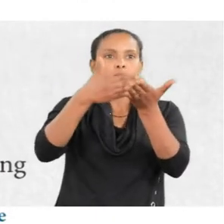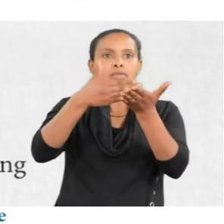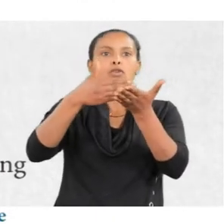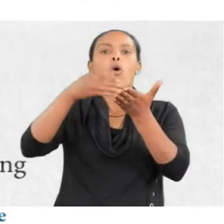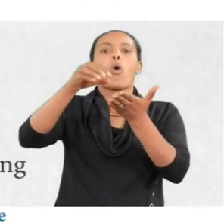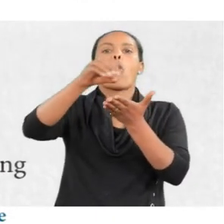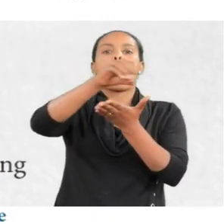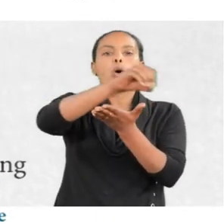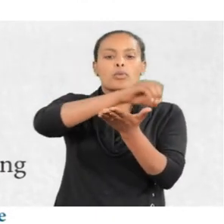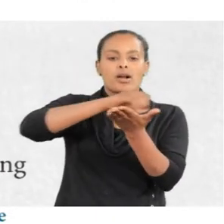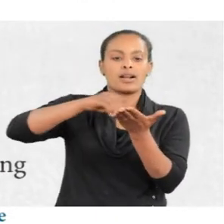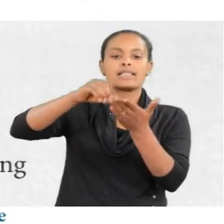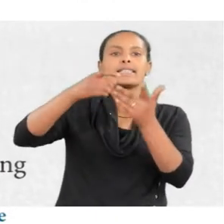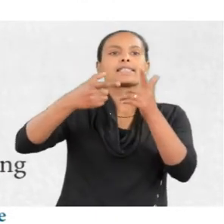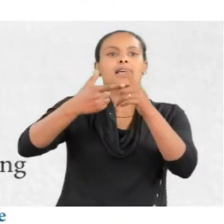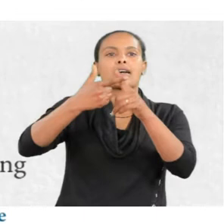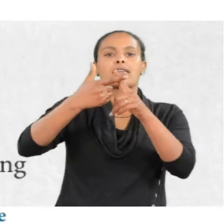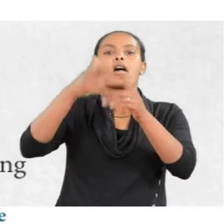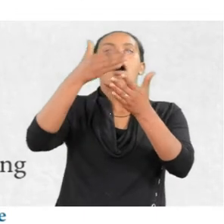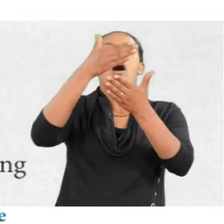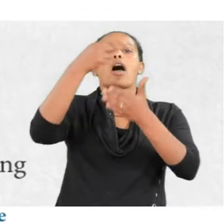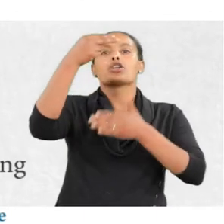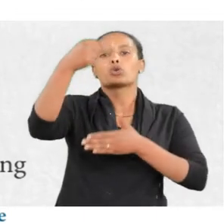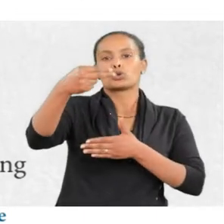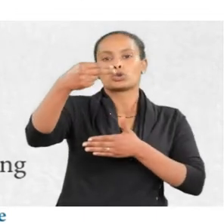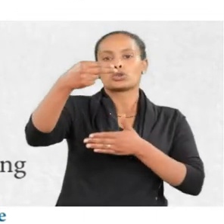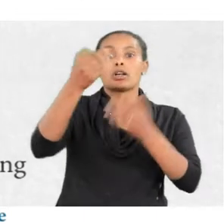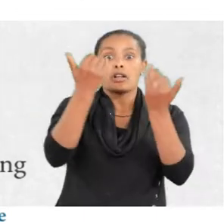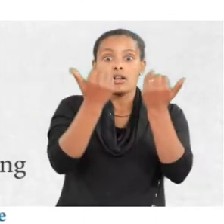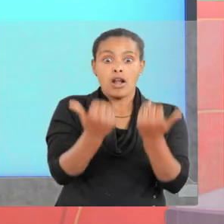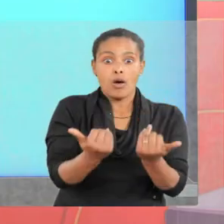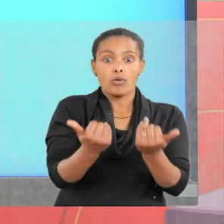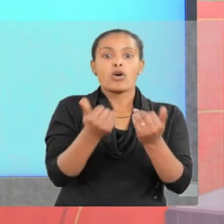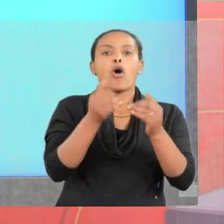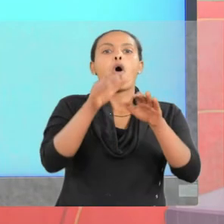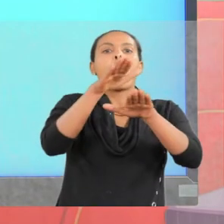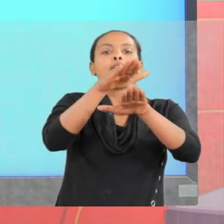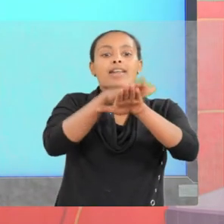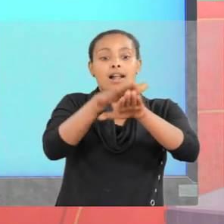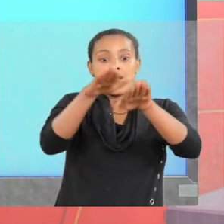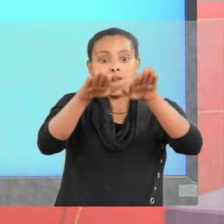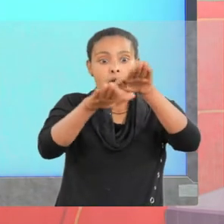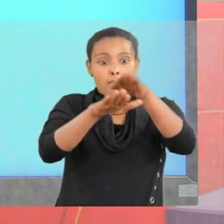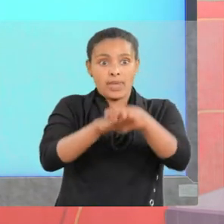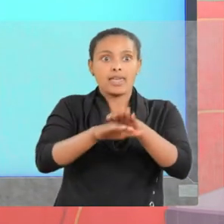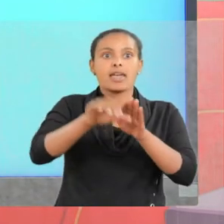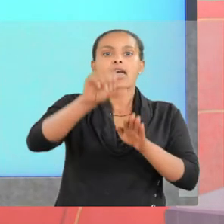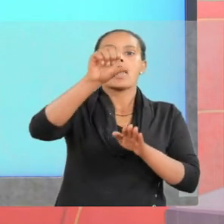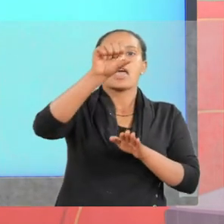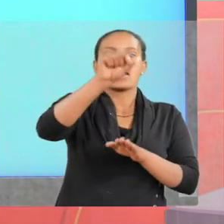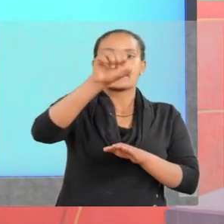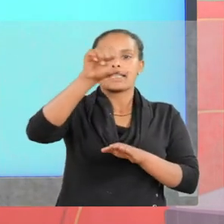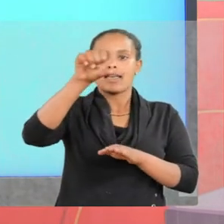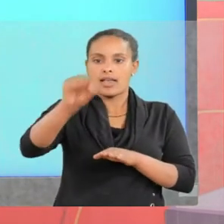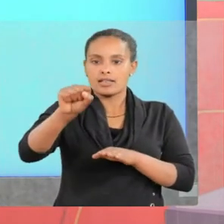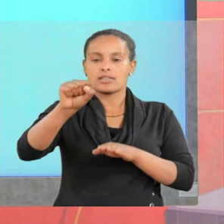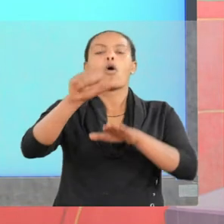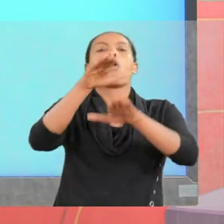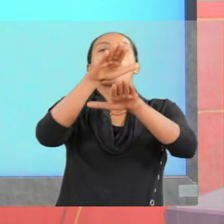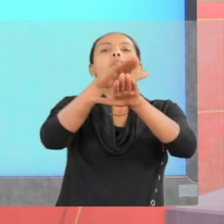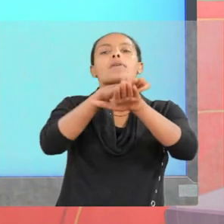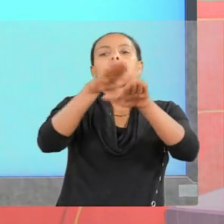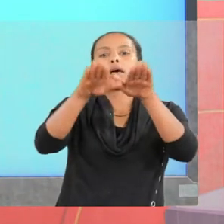orbital of the second hydrogen. Now the overlapping is S-S overlapping, you